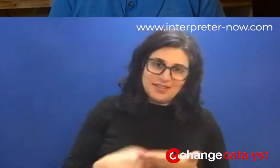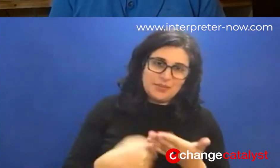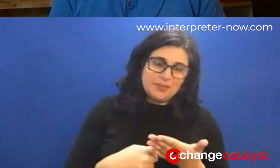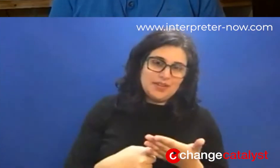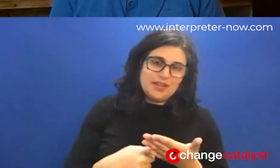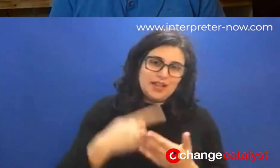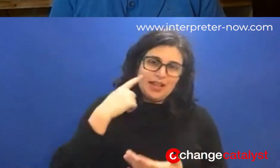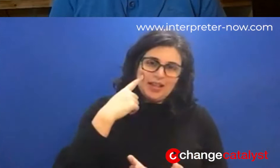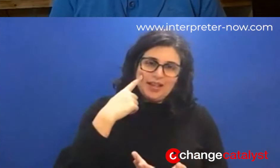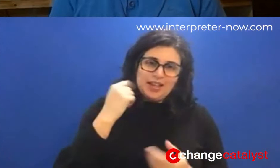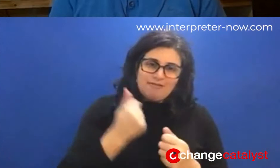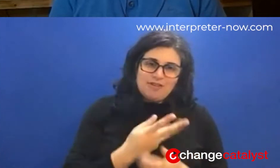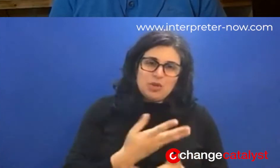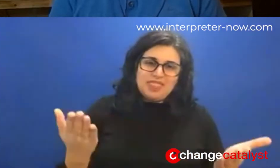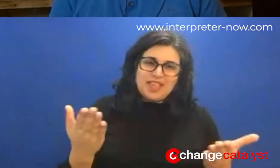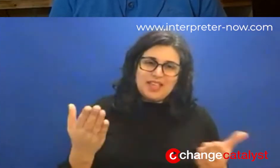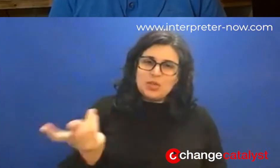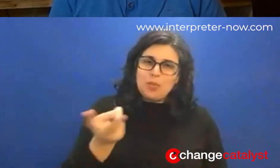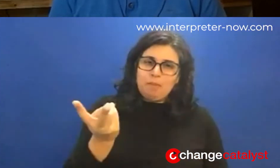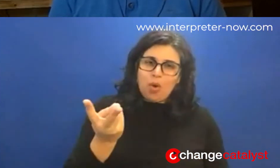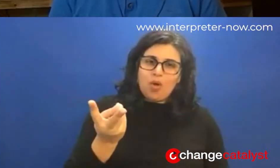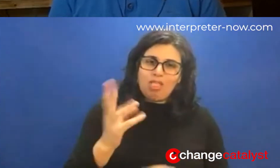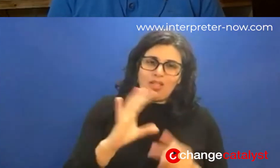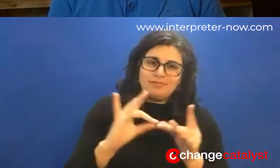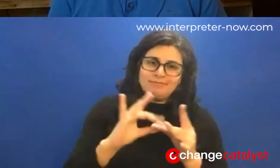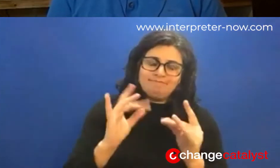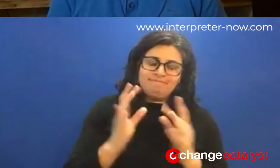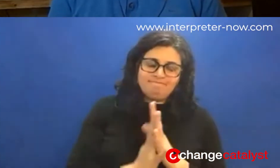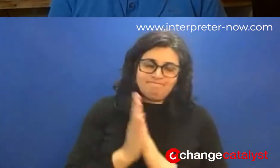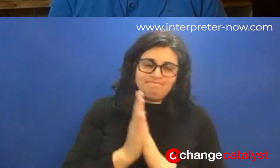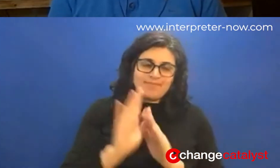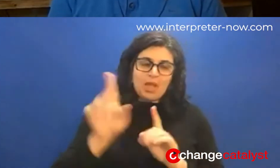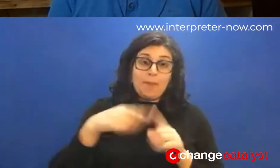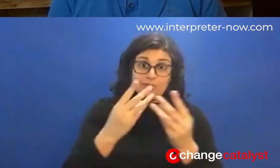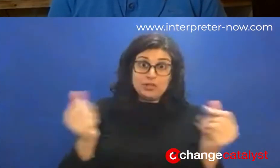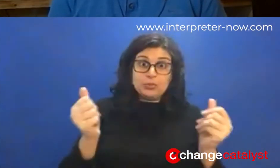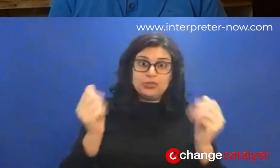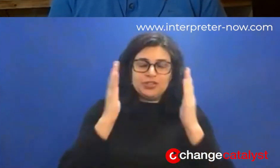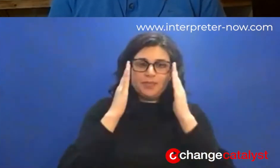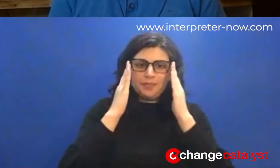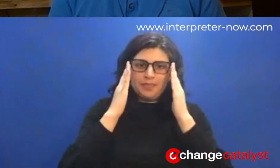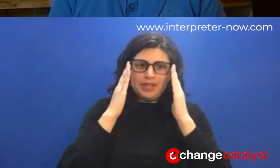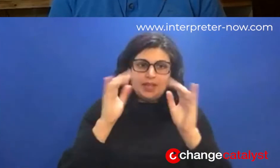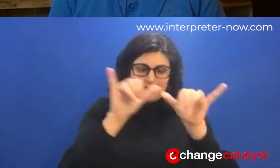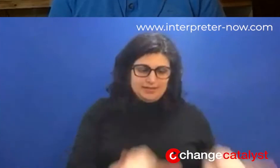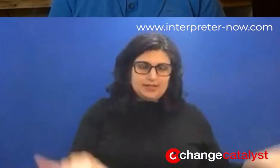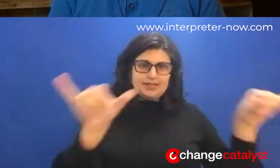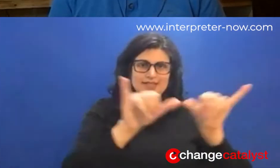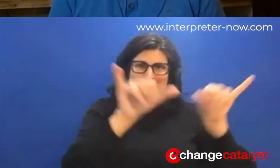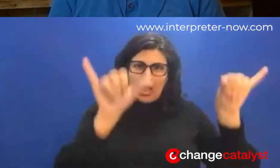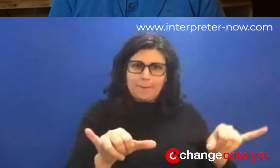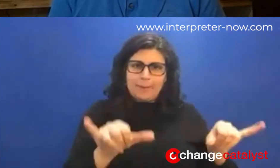there's a few things that you both are saying around solutions. One is the systemic issues that we need to